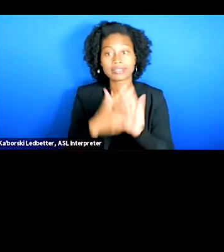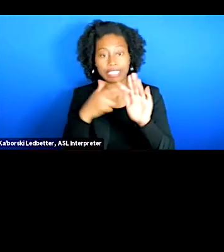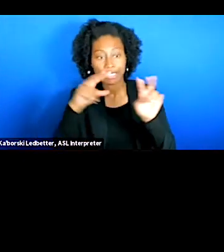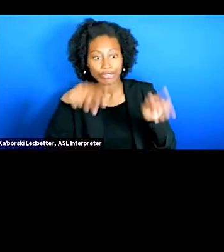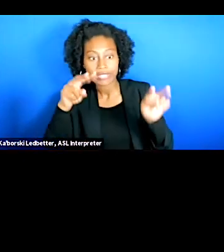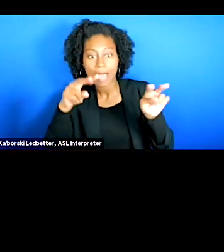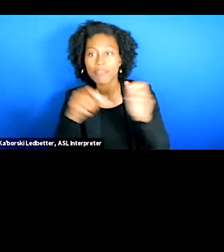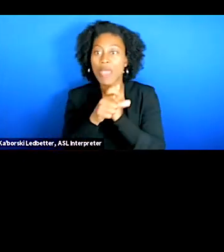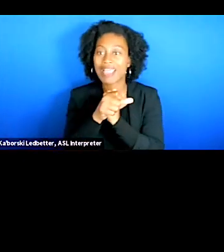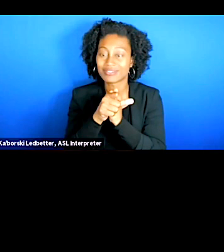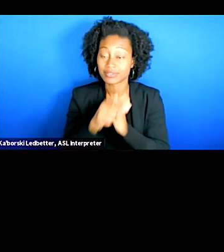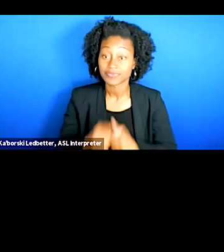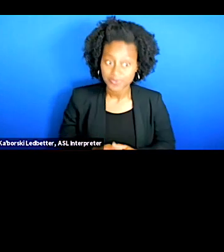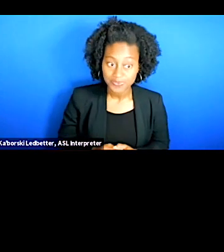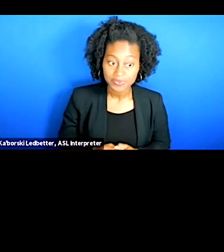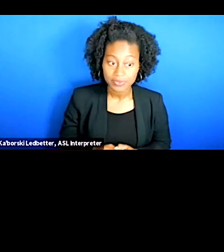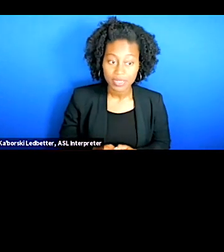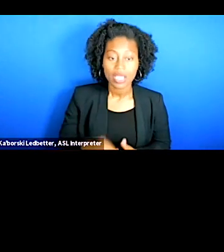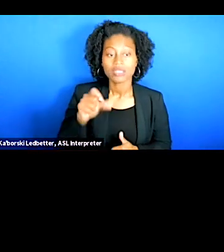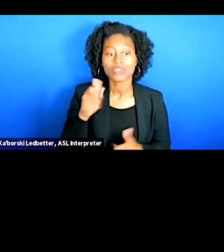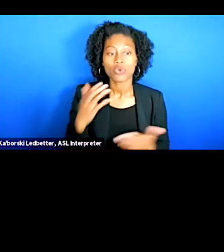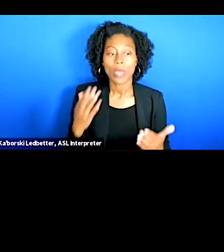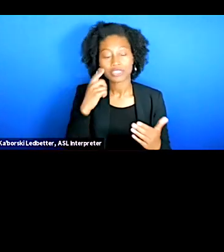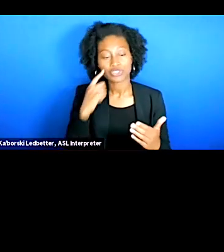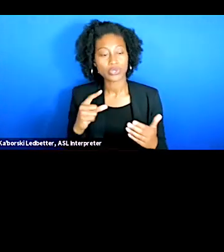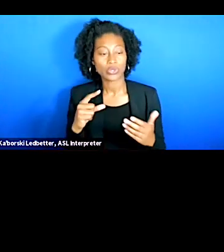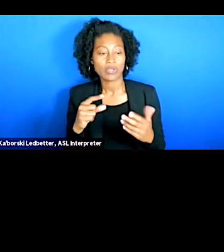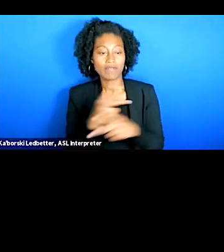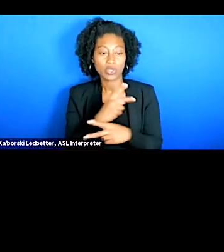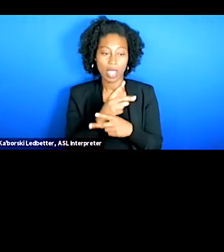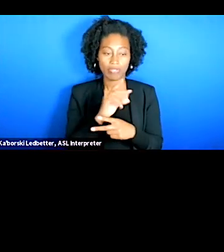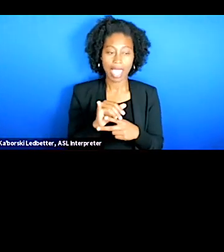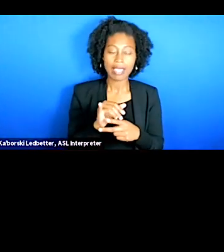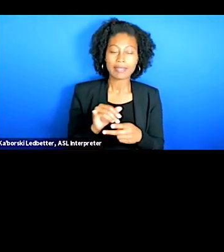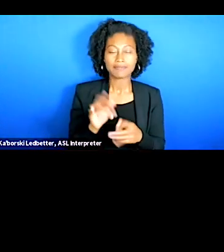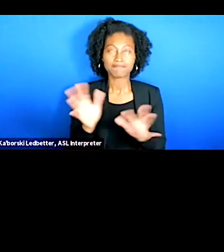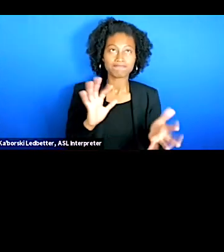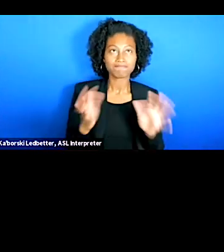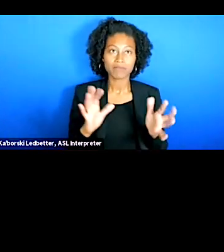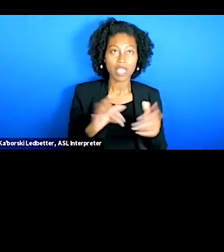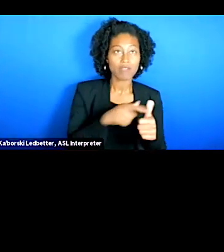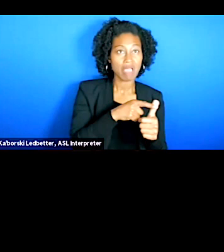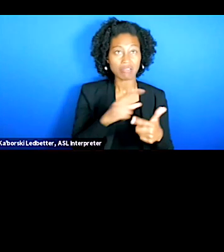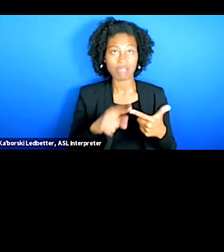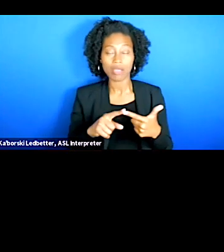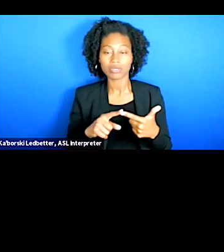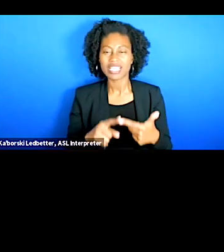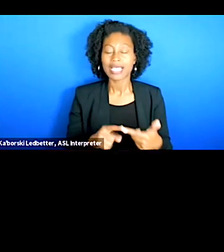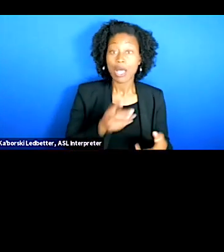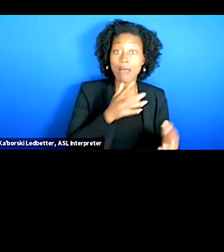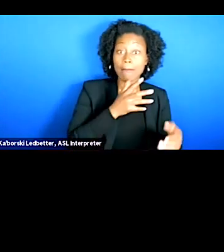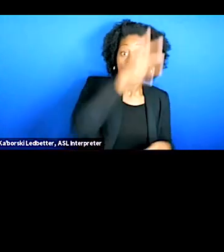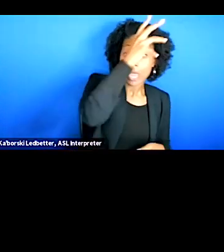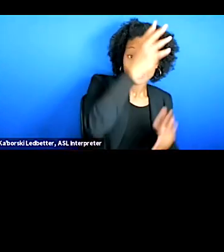to primary and secondary codes is parent and child codes. Our team recommends that